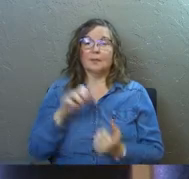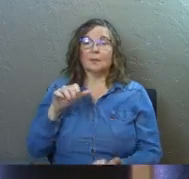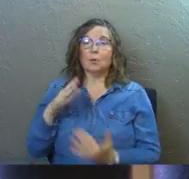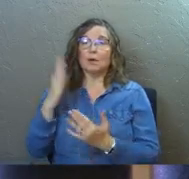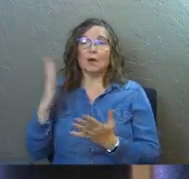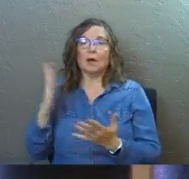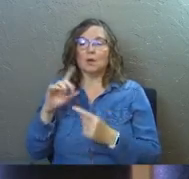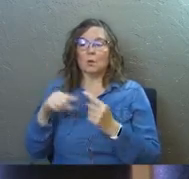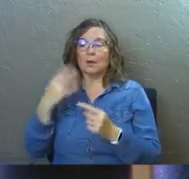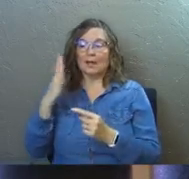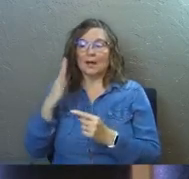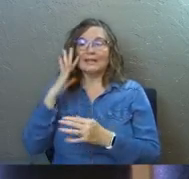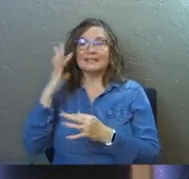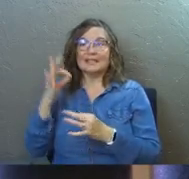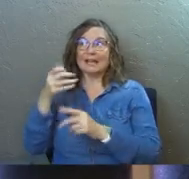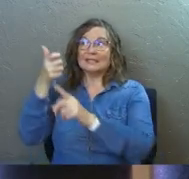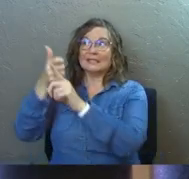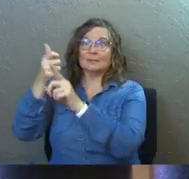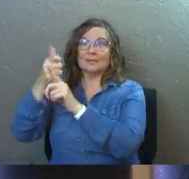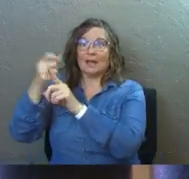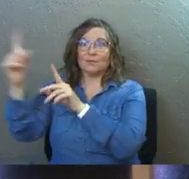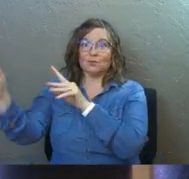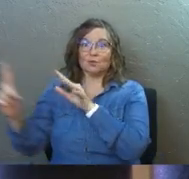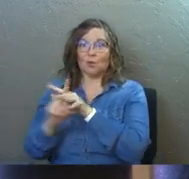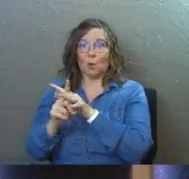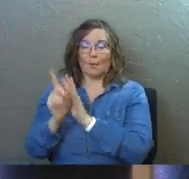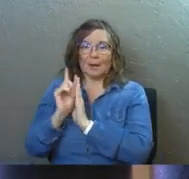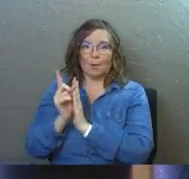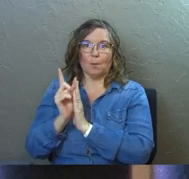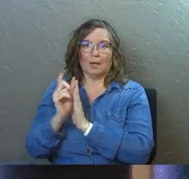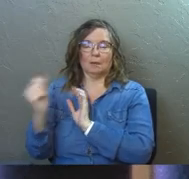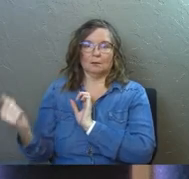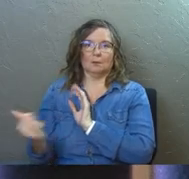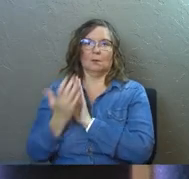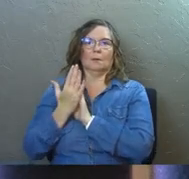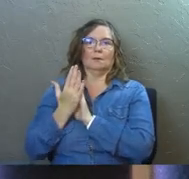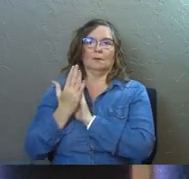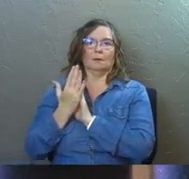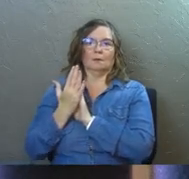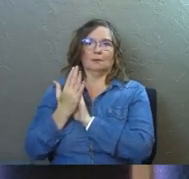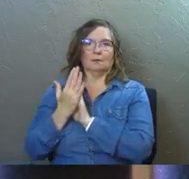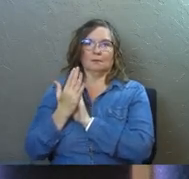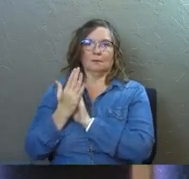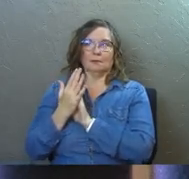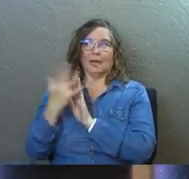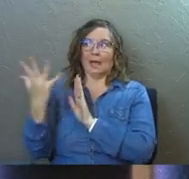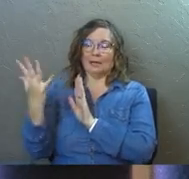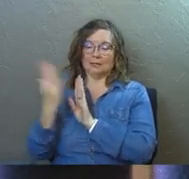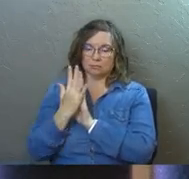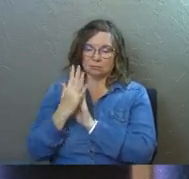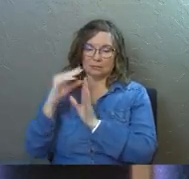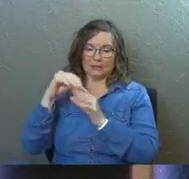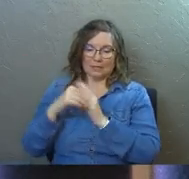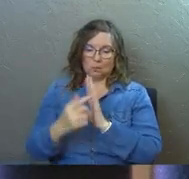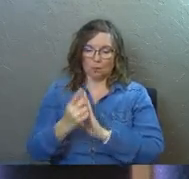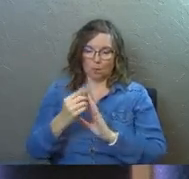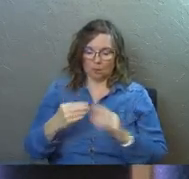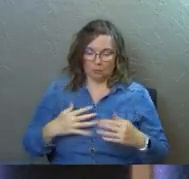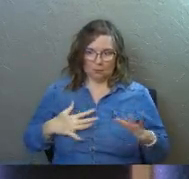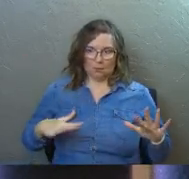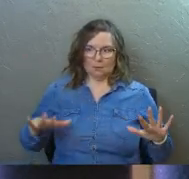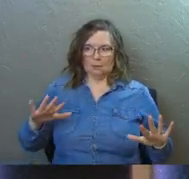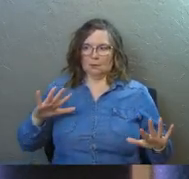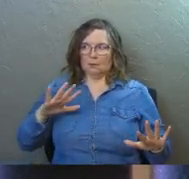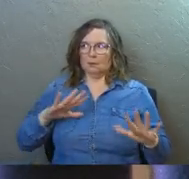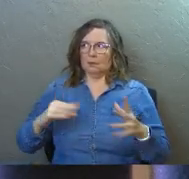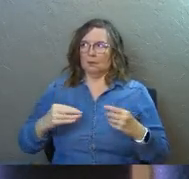The presence of God is when God decides himself to show up in a moment. And he pushes his presence into a moment because